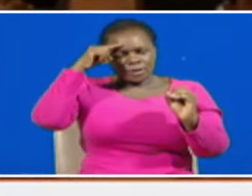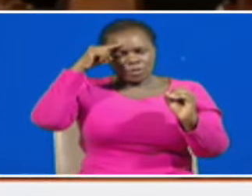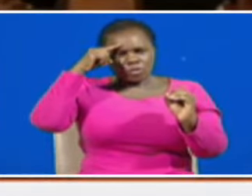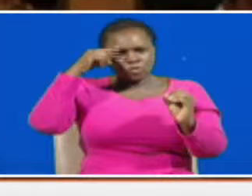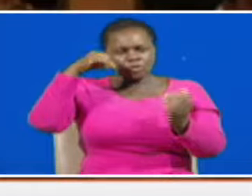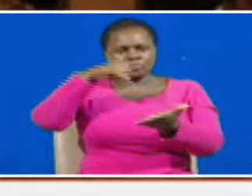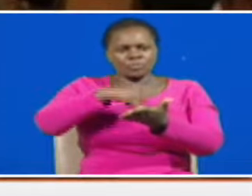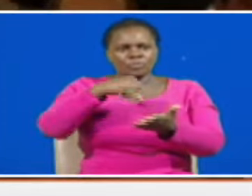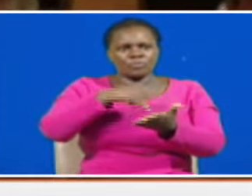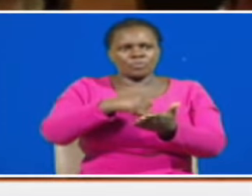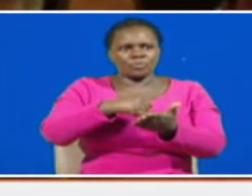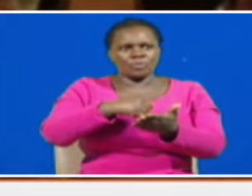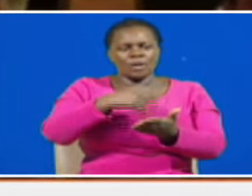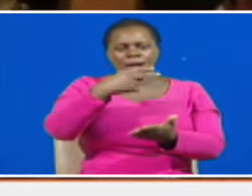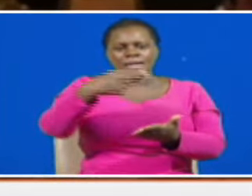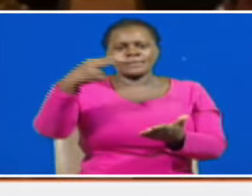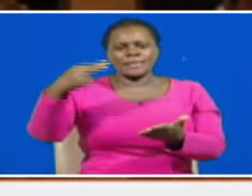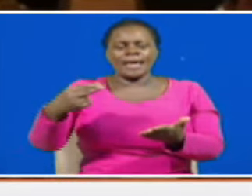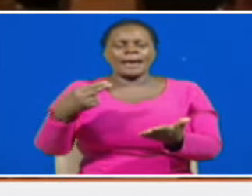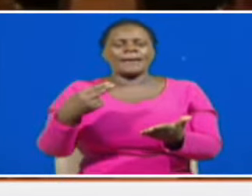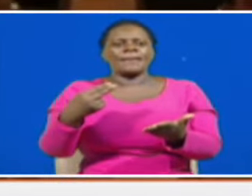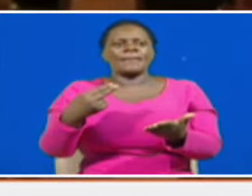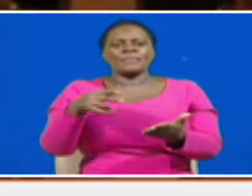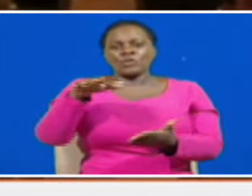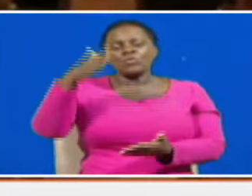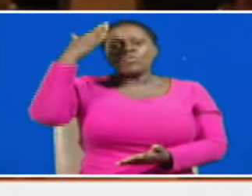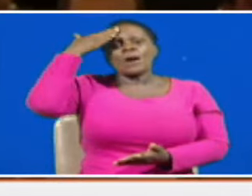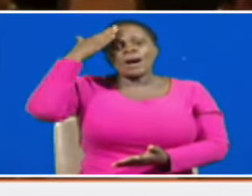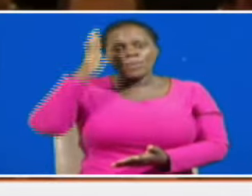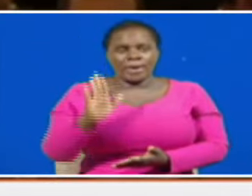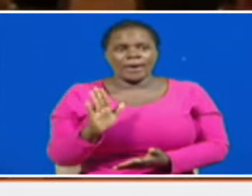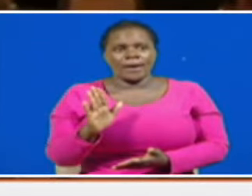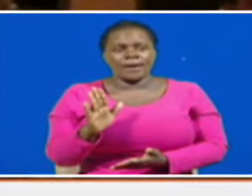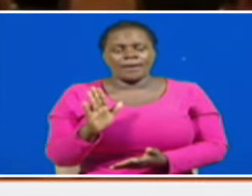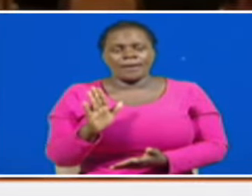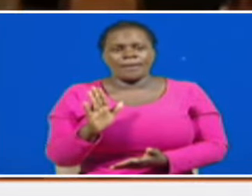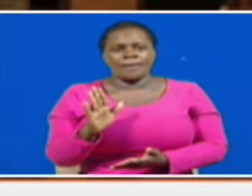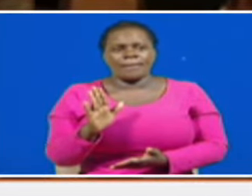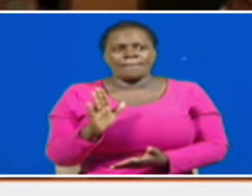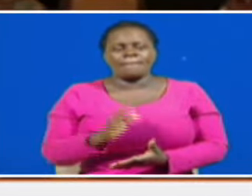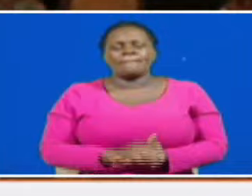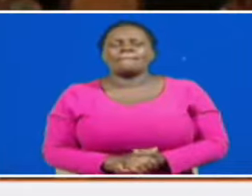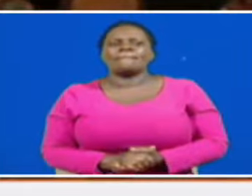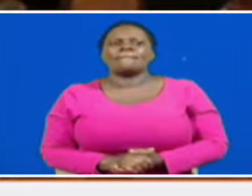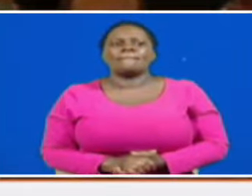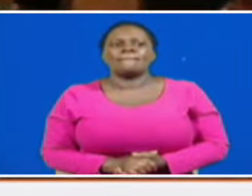component in the repayment mode. As you are aware, Your Excellency,